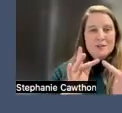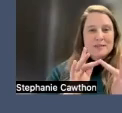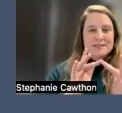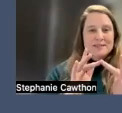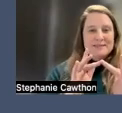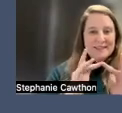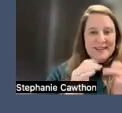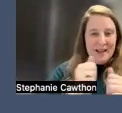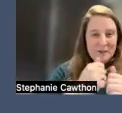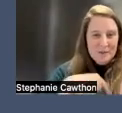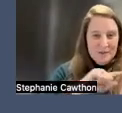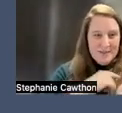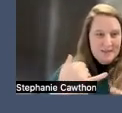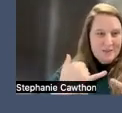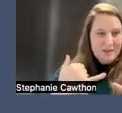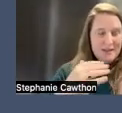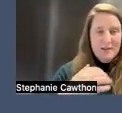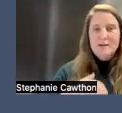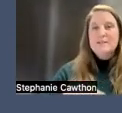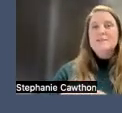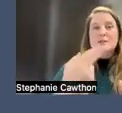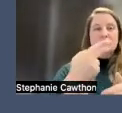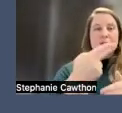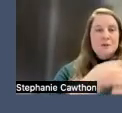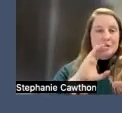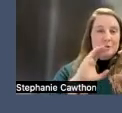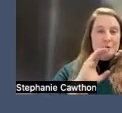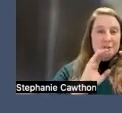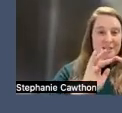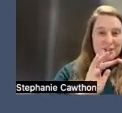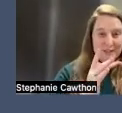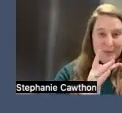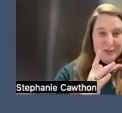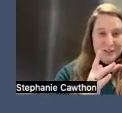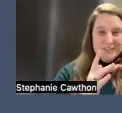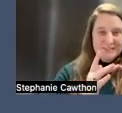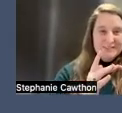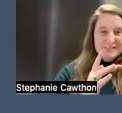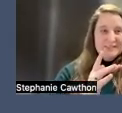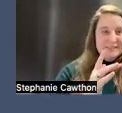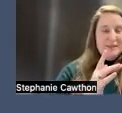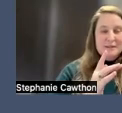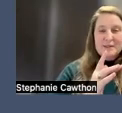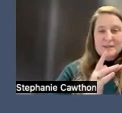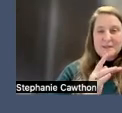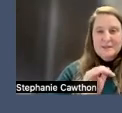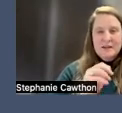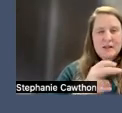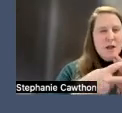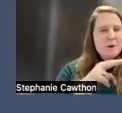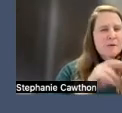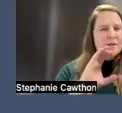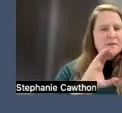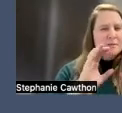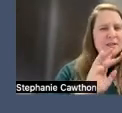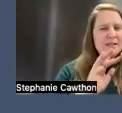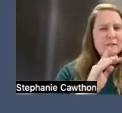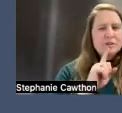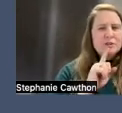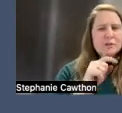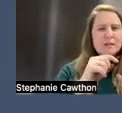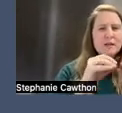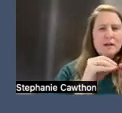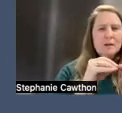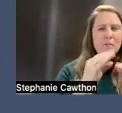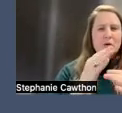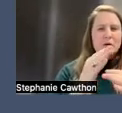All right, we've got 3 ways to keep in touch for y'all to connect with us. You can join our communications network. And